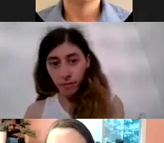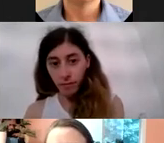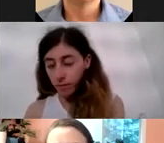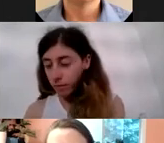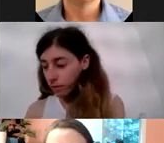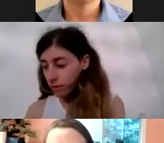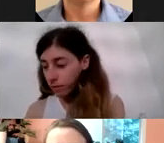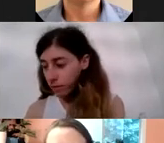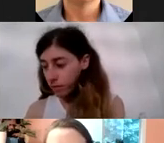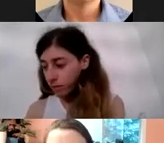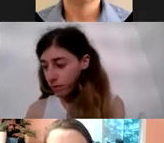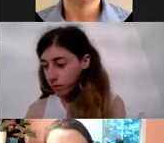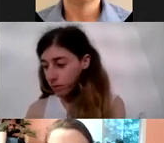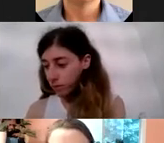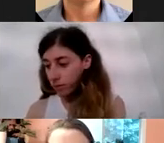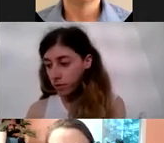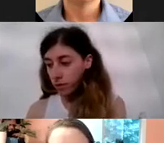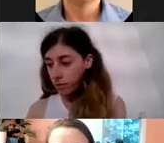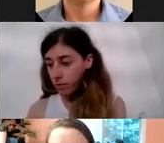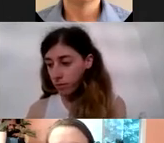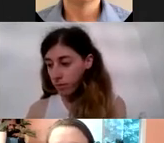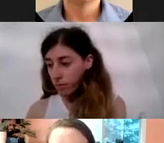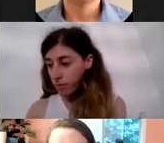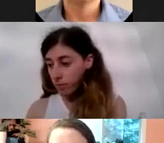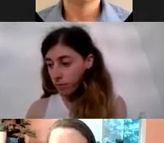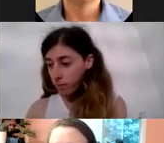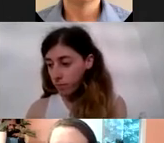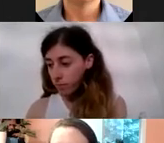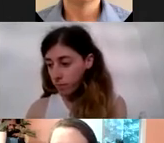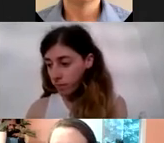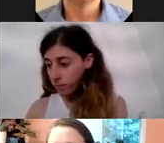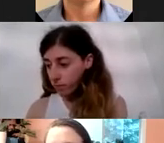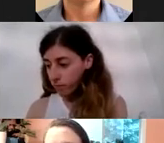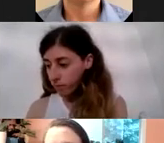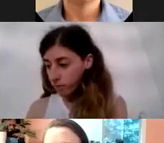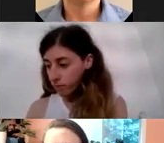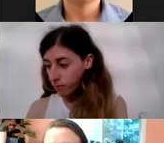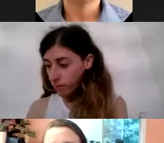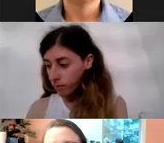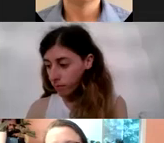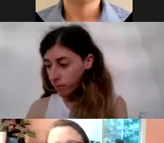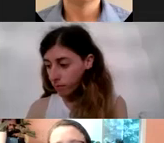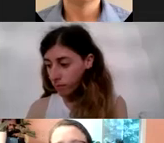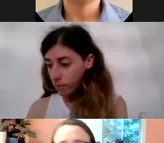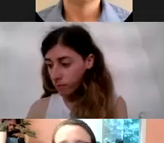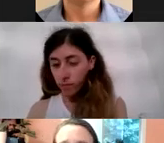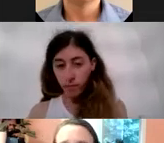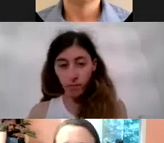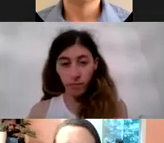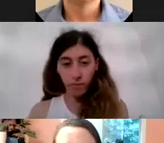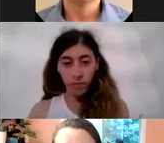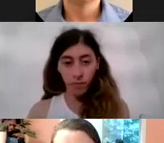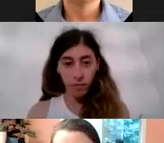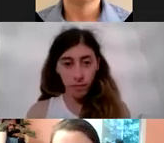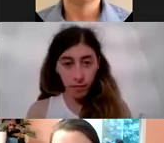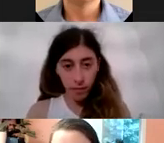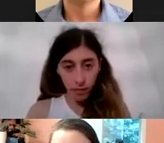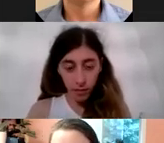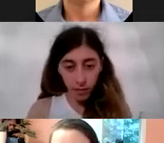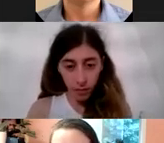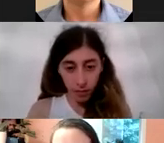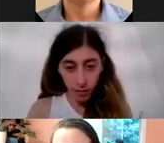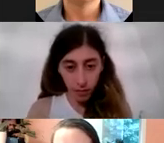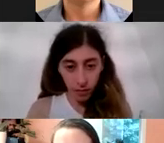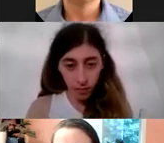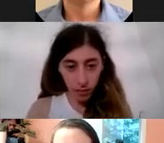curriculum, and they have to go out of the way to find it. And many times they just stumble upon it. And another significant barrier that happens